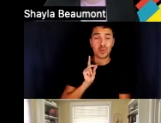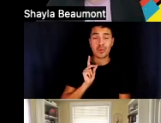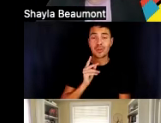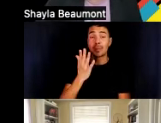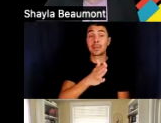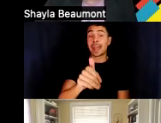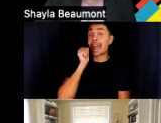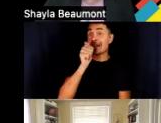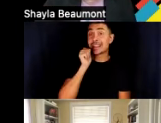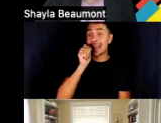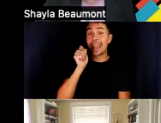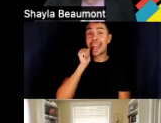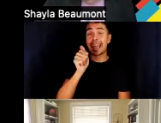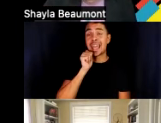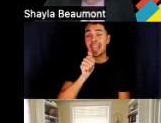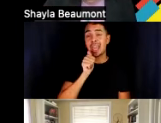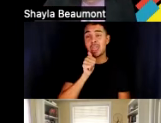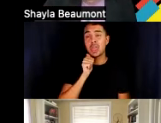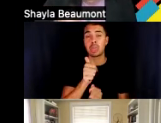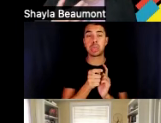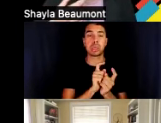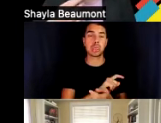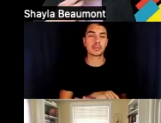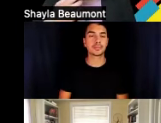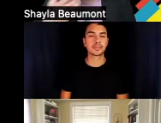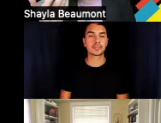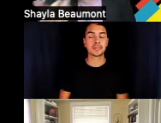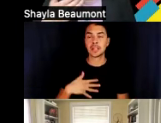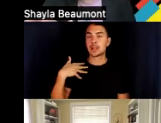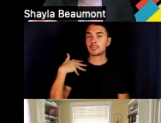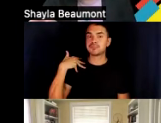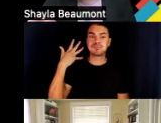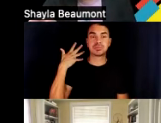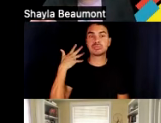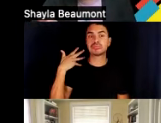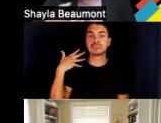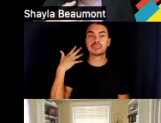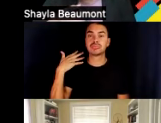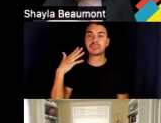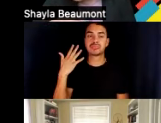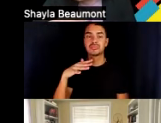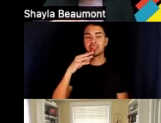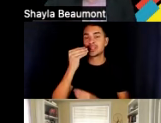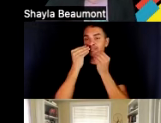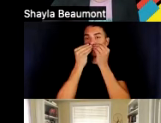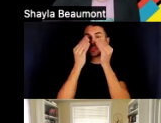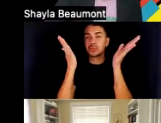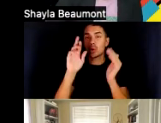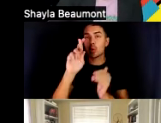activities are changing, recklessness, seeing them behave and act in a way they normally